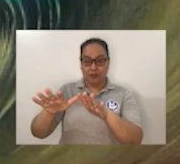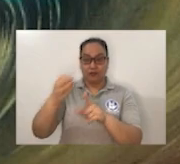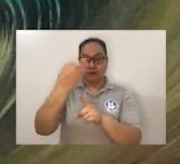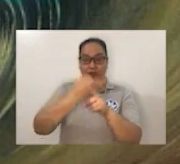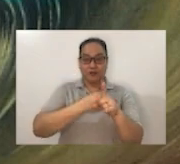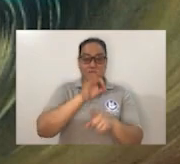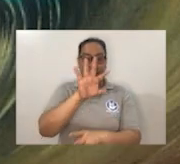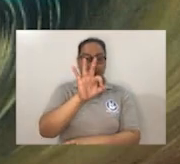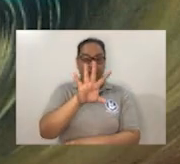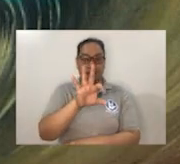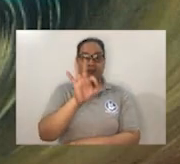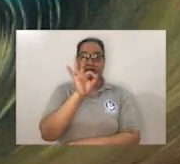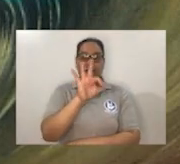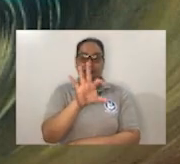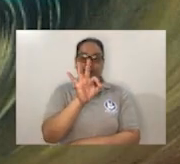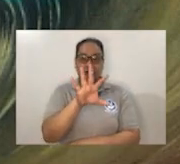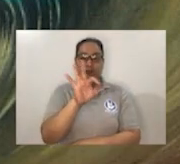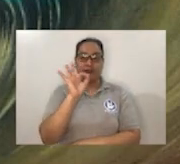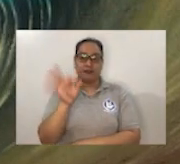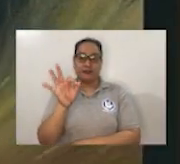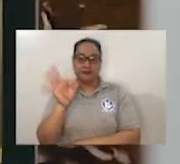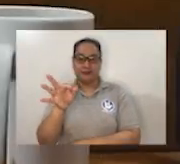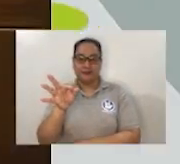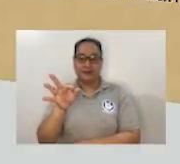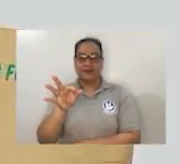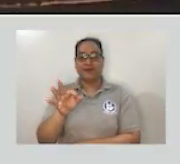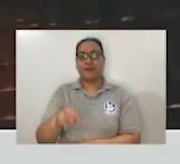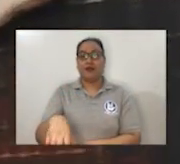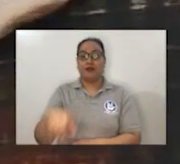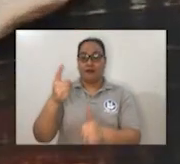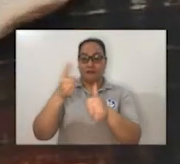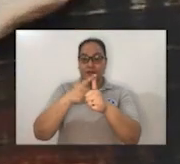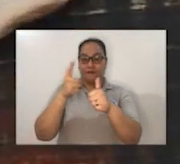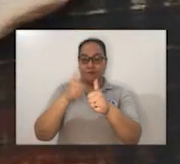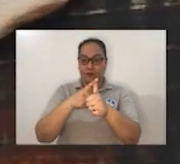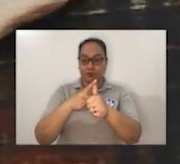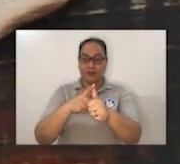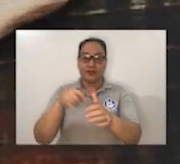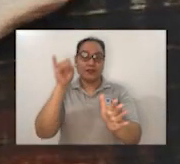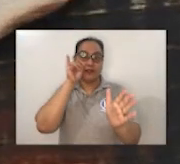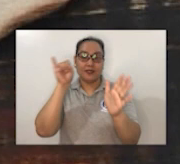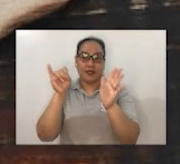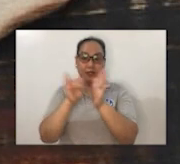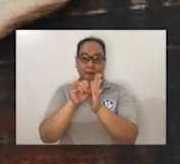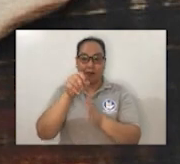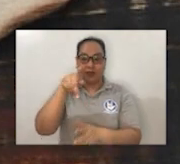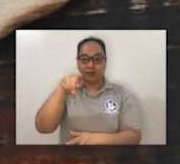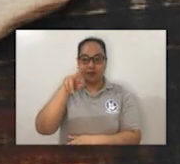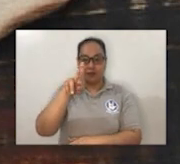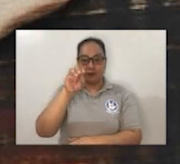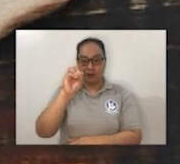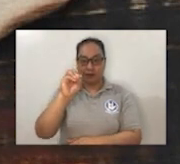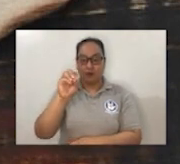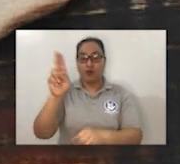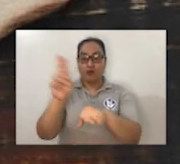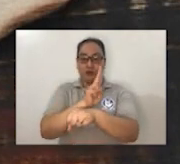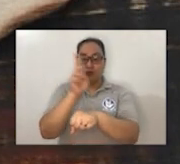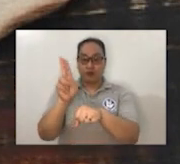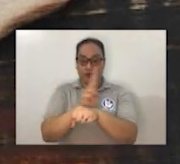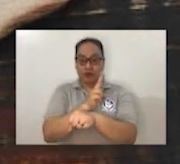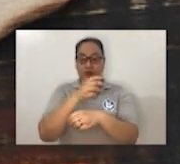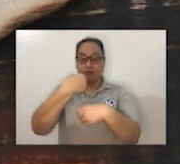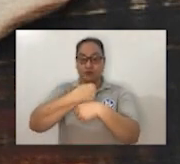on February 19, 1990, the first version of Adobe Photoshop was Image Pro, used to